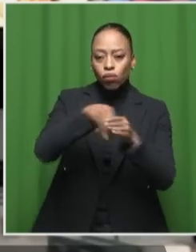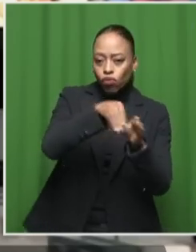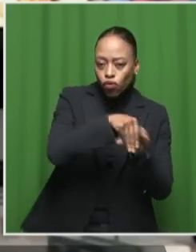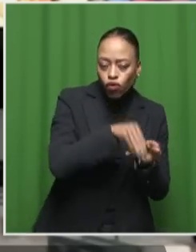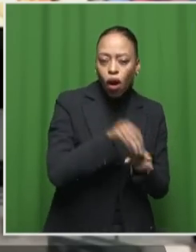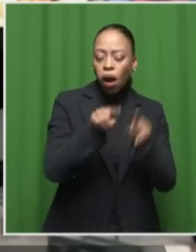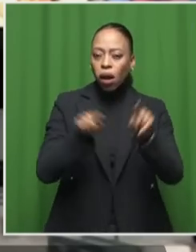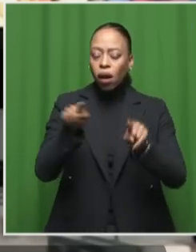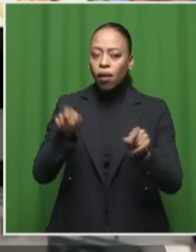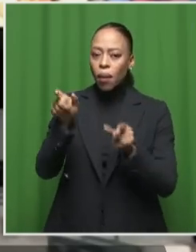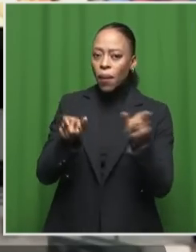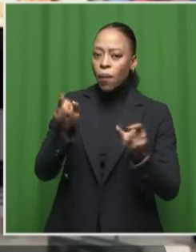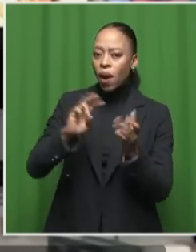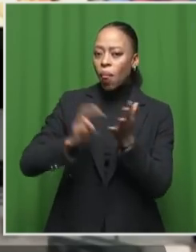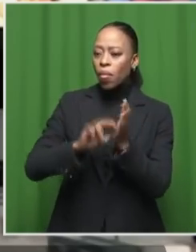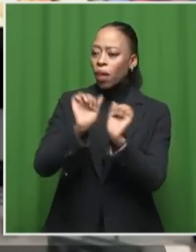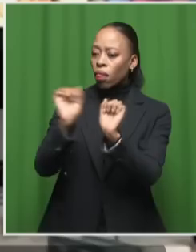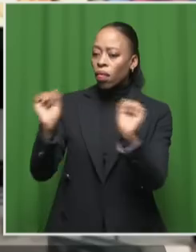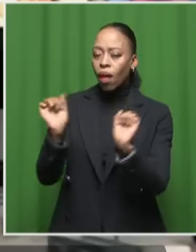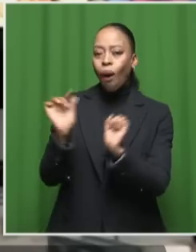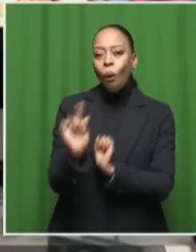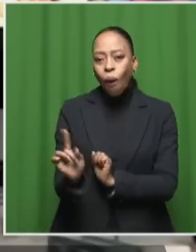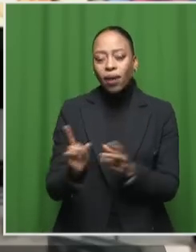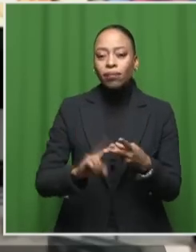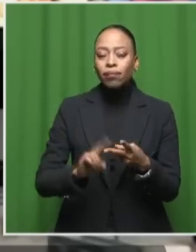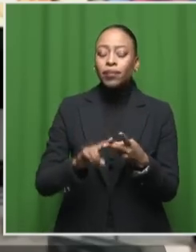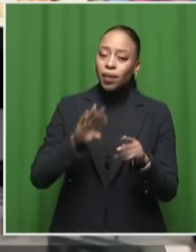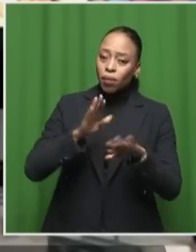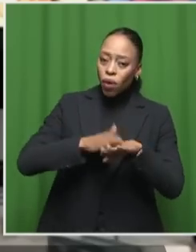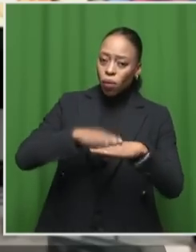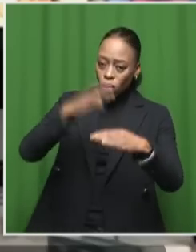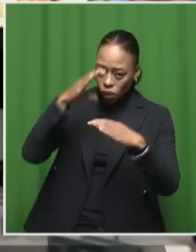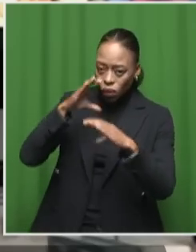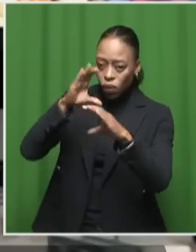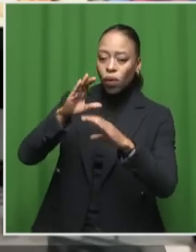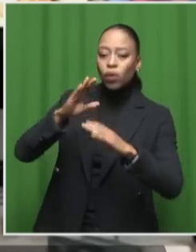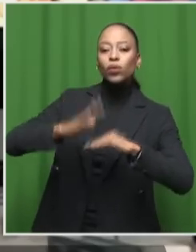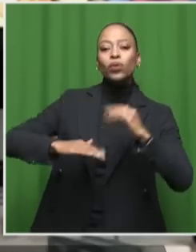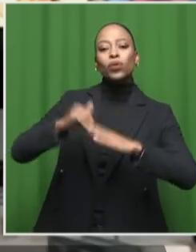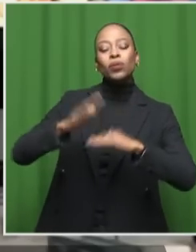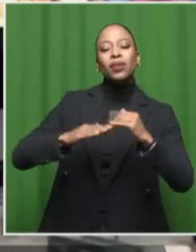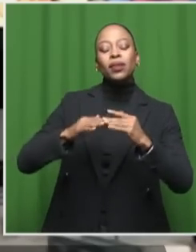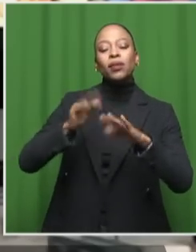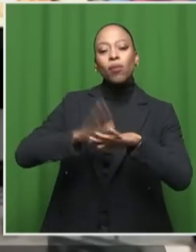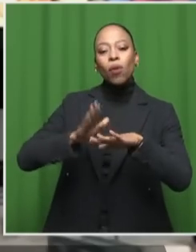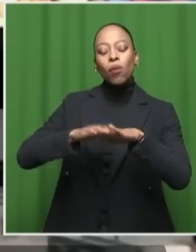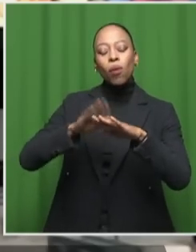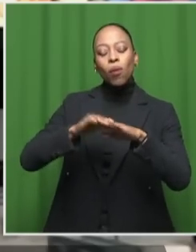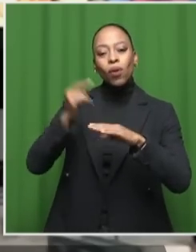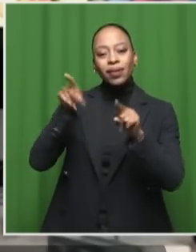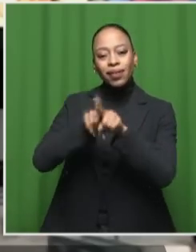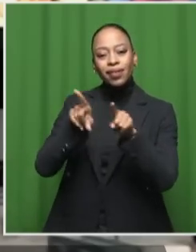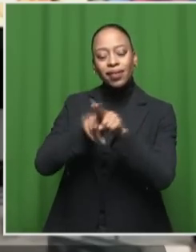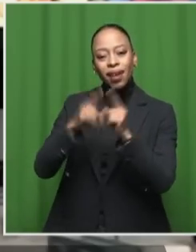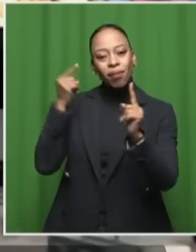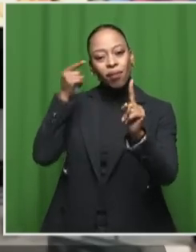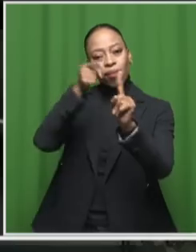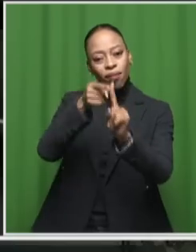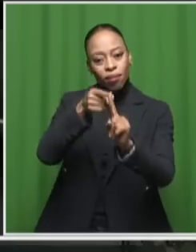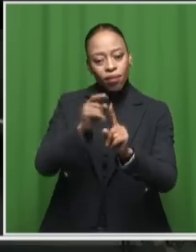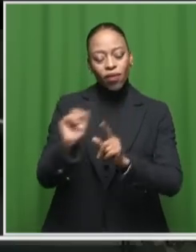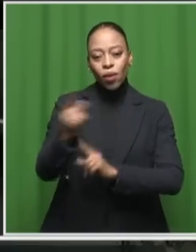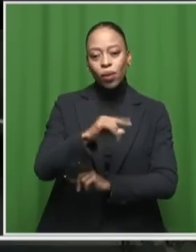accommodation of the needs of others and a lot more attention paid to the construction of common purpose for all South Africans. And